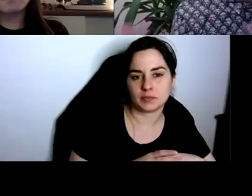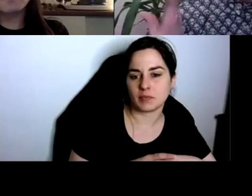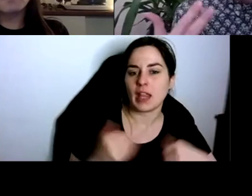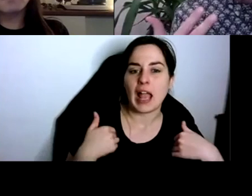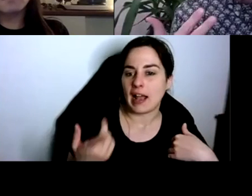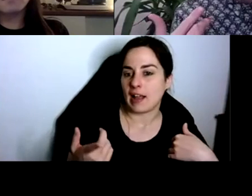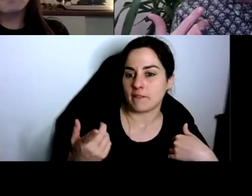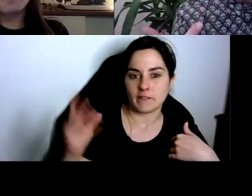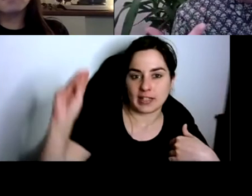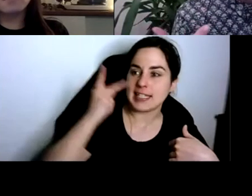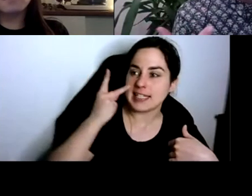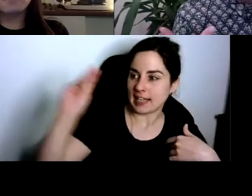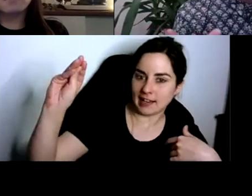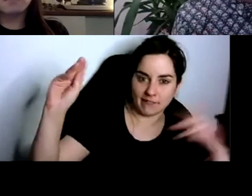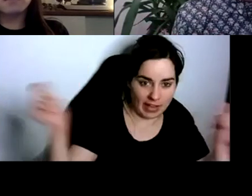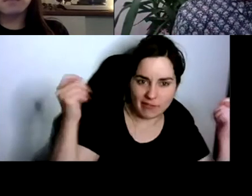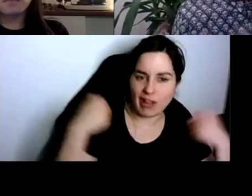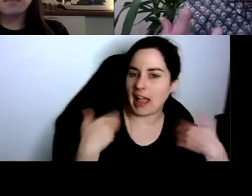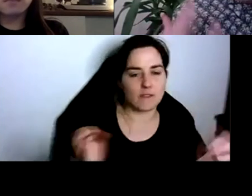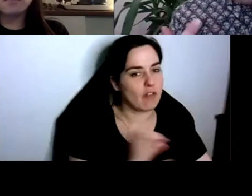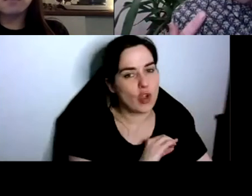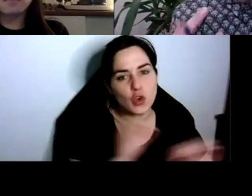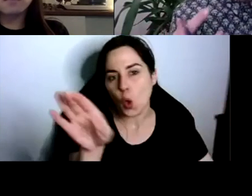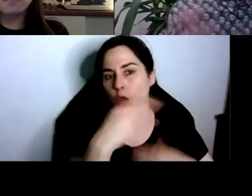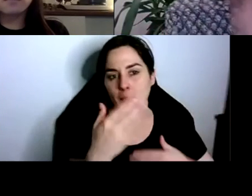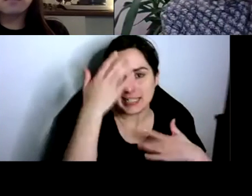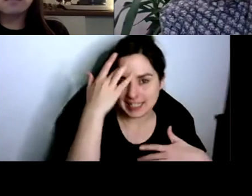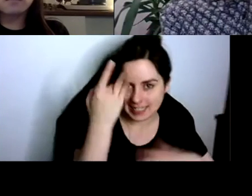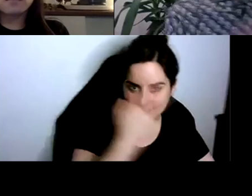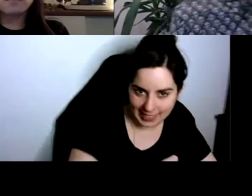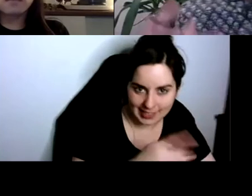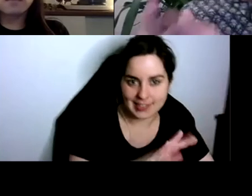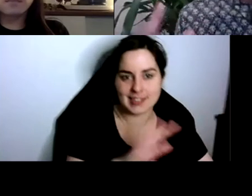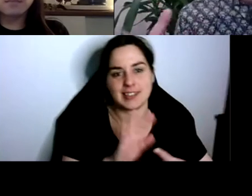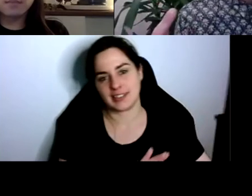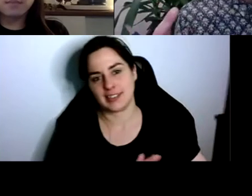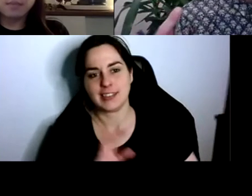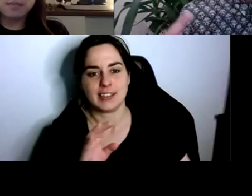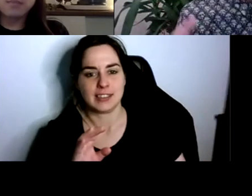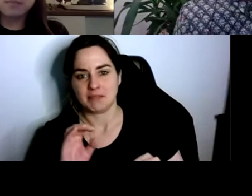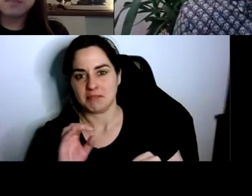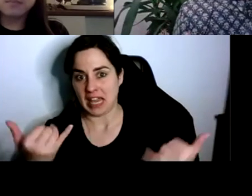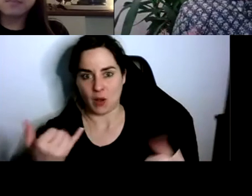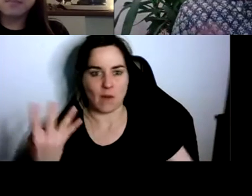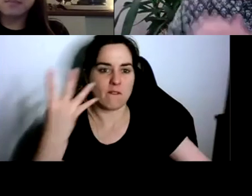days, unlimited vacation days, and now a 4-day work. So those were before COVID, now a 4-day work week.